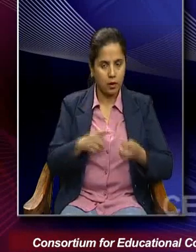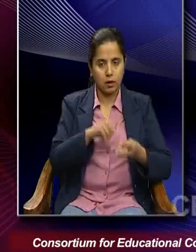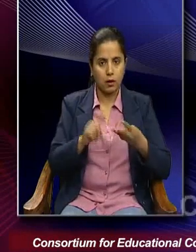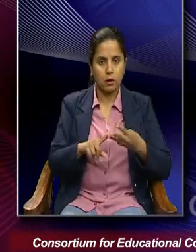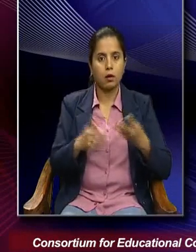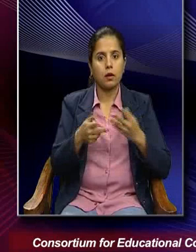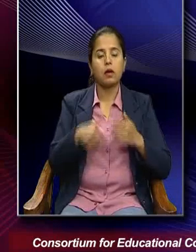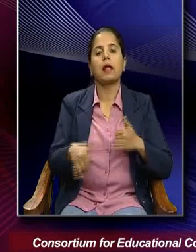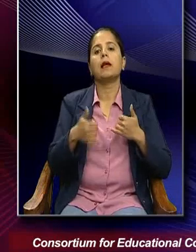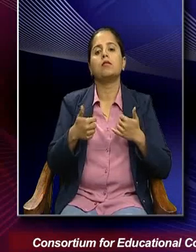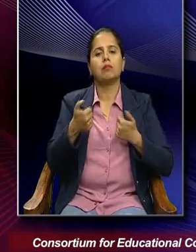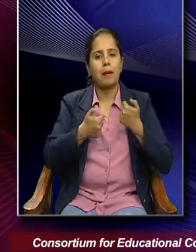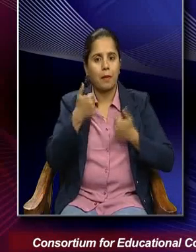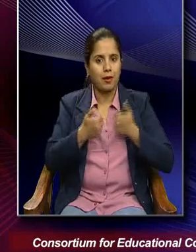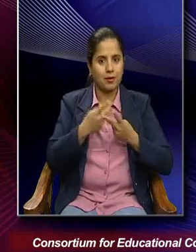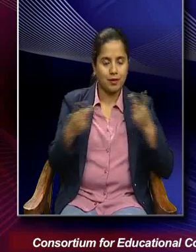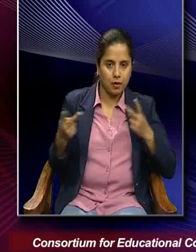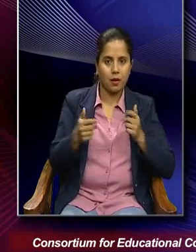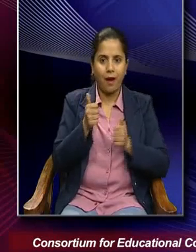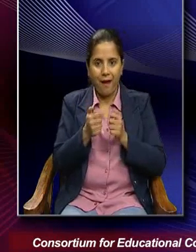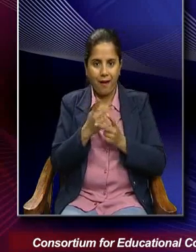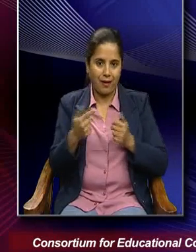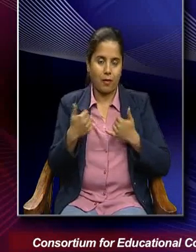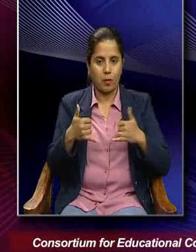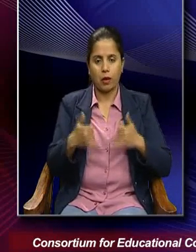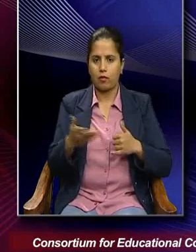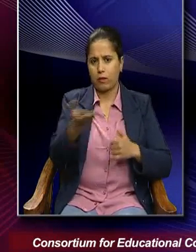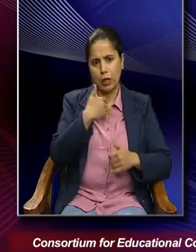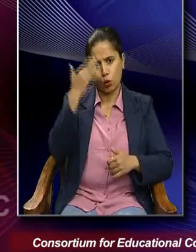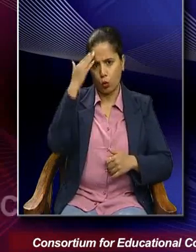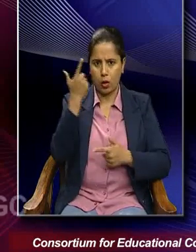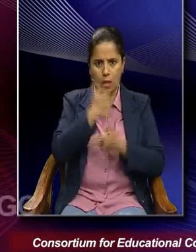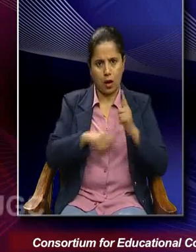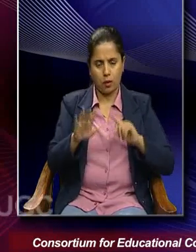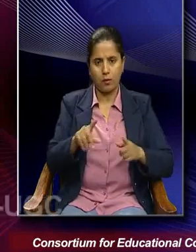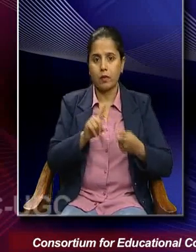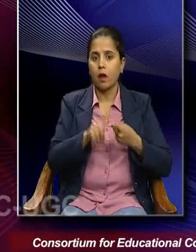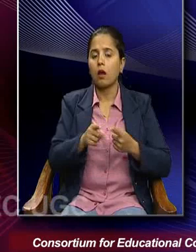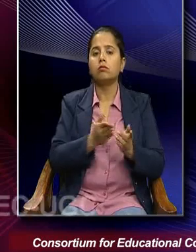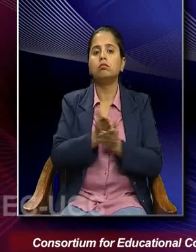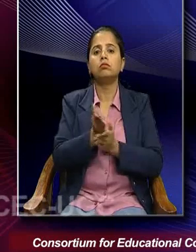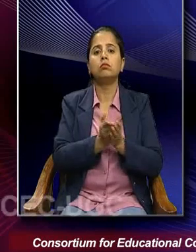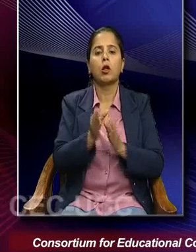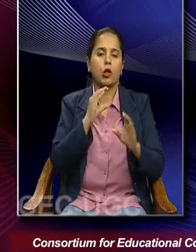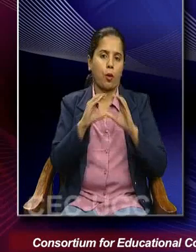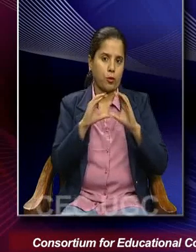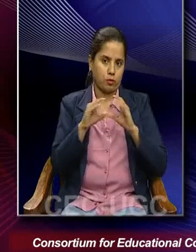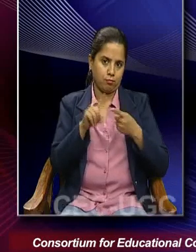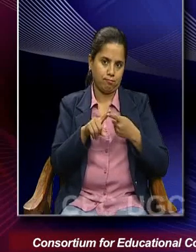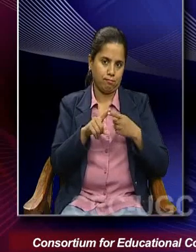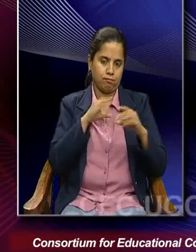third is games. Now, language, as we know, is the medium of